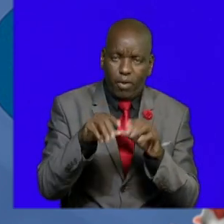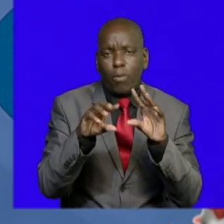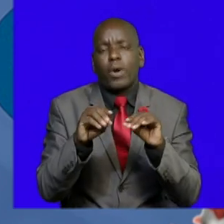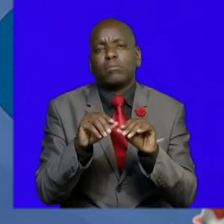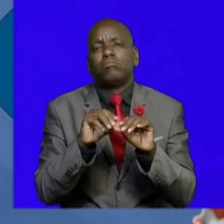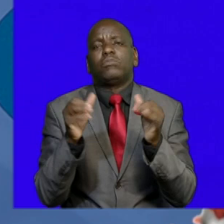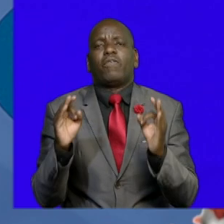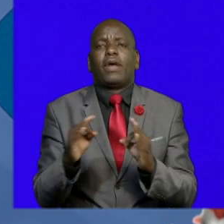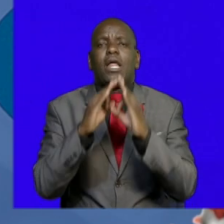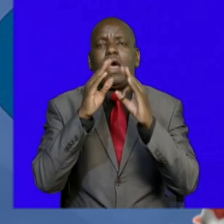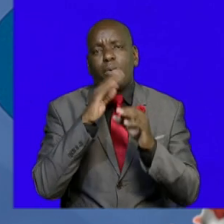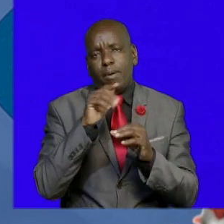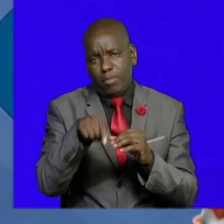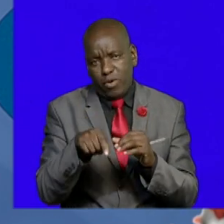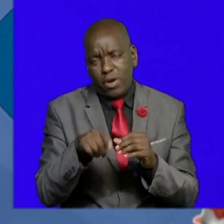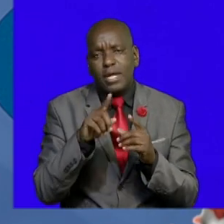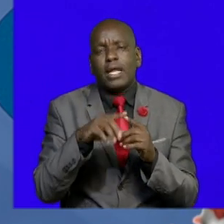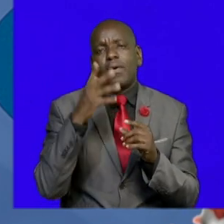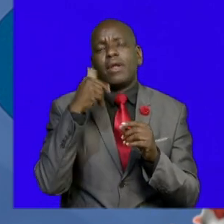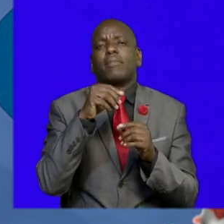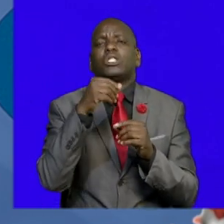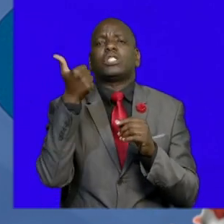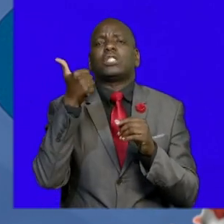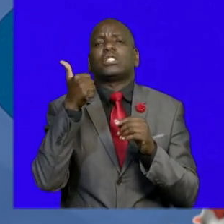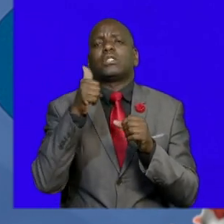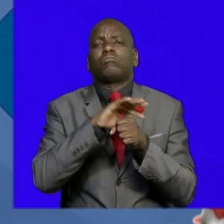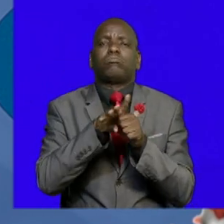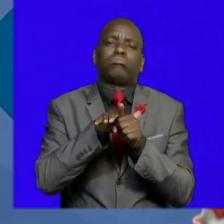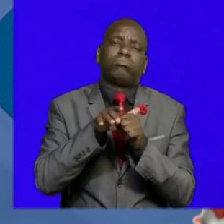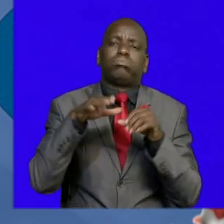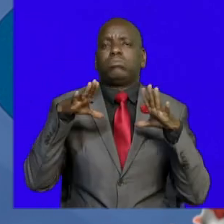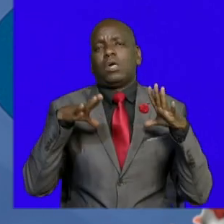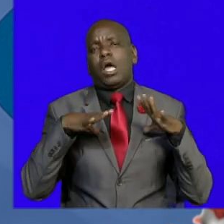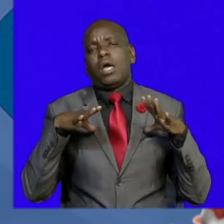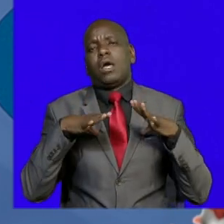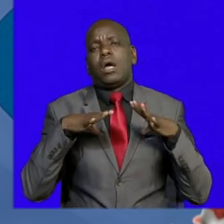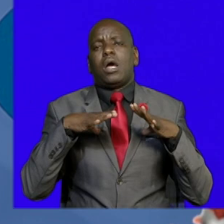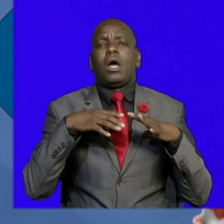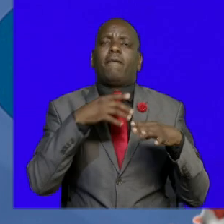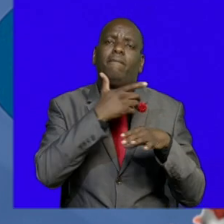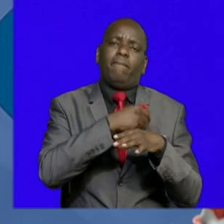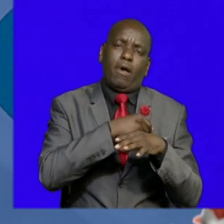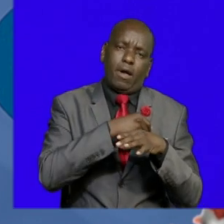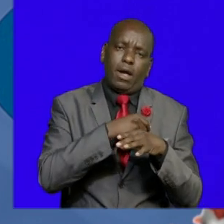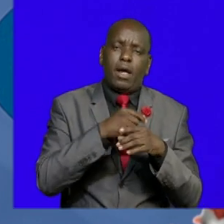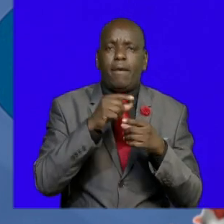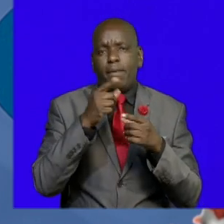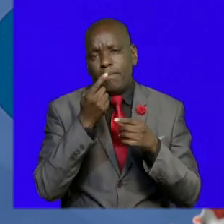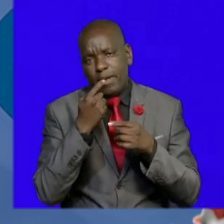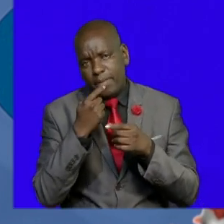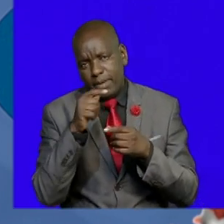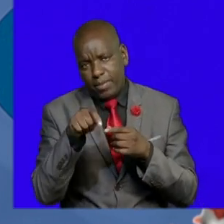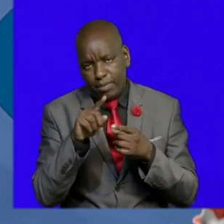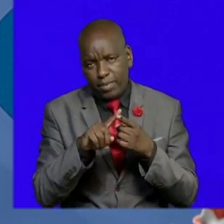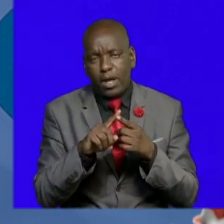on and finalized. The sixth key vaccine strategy is the frame in the in our framing